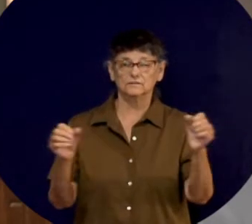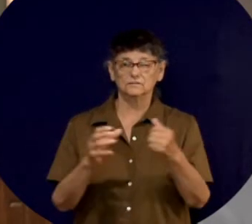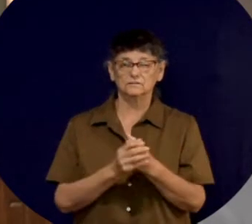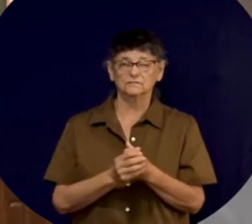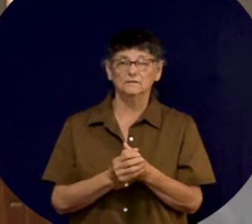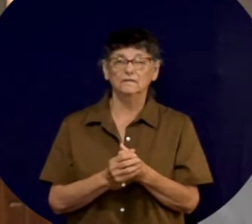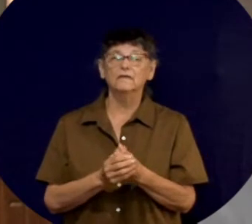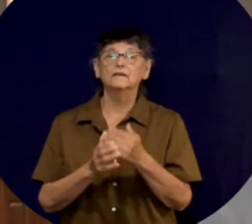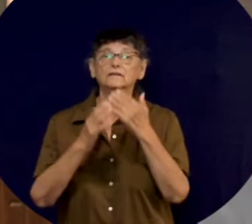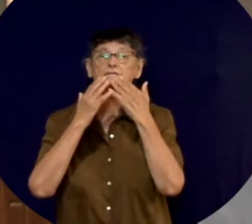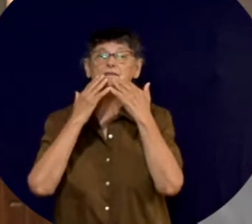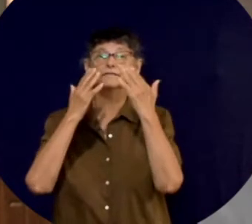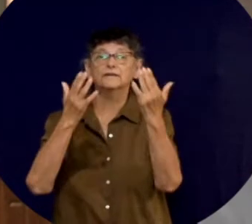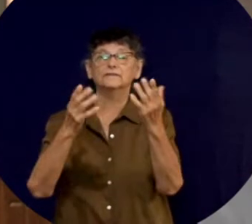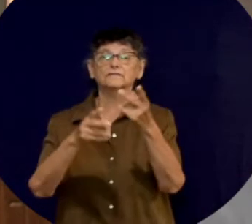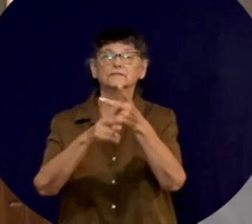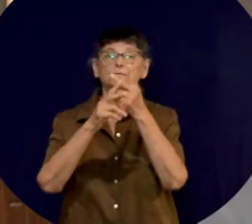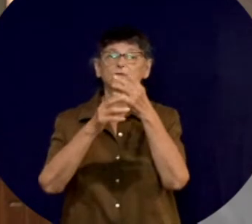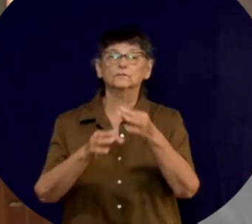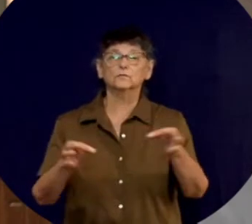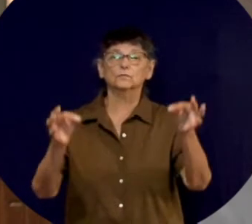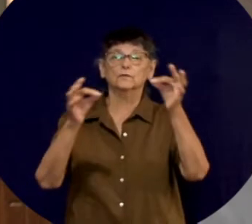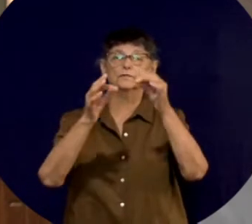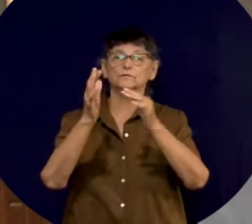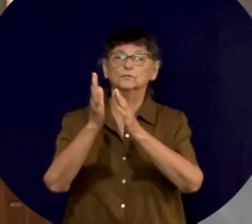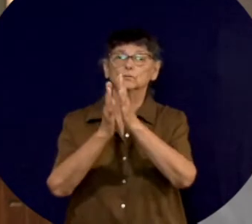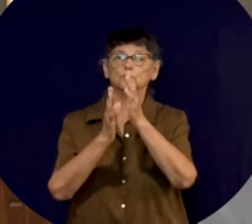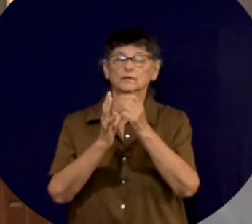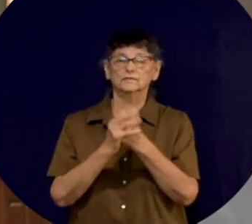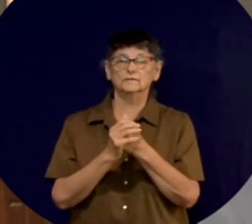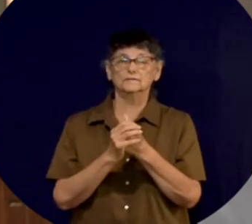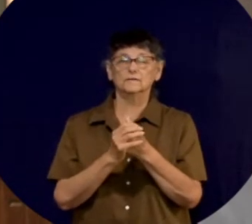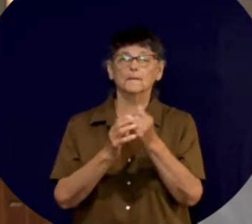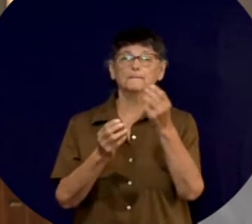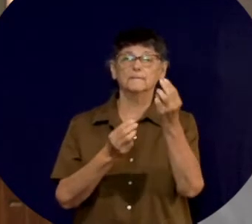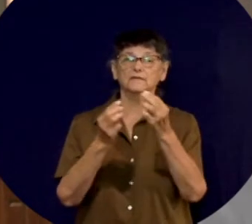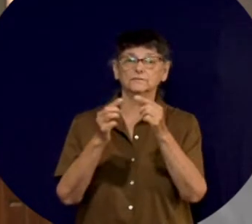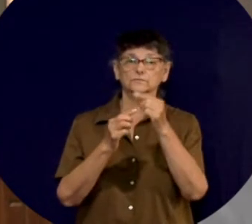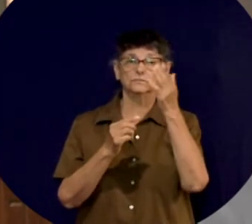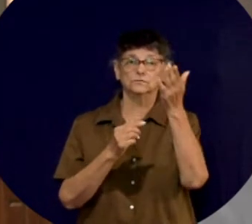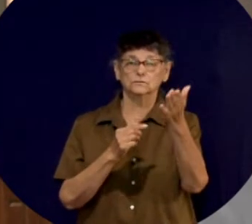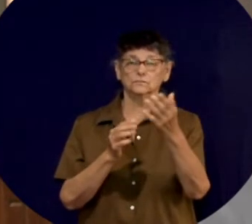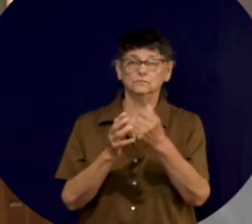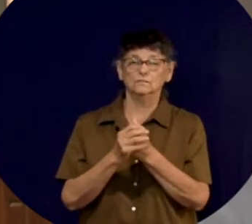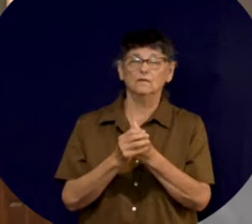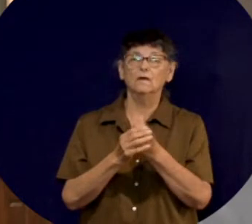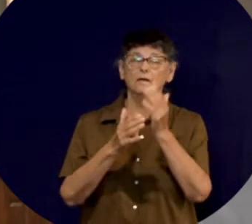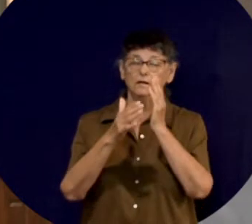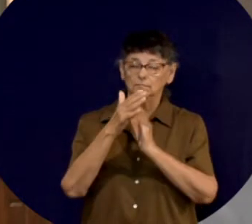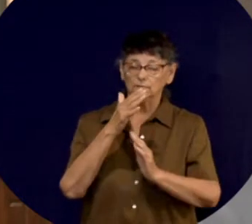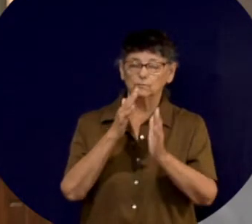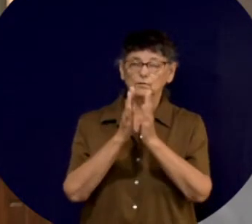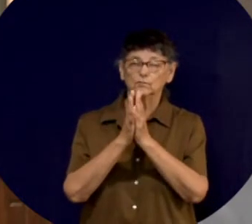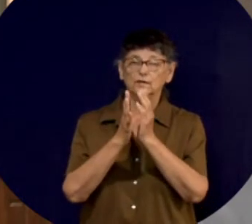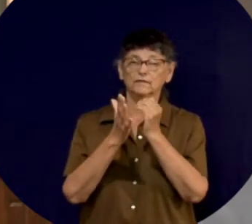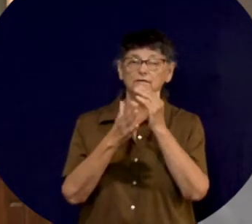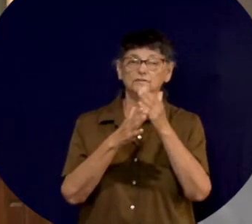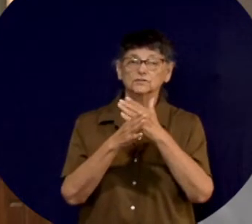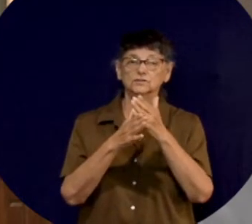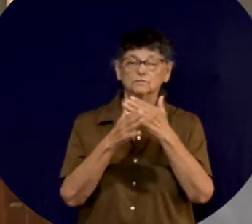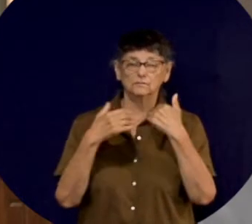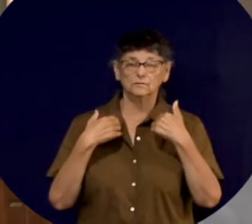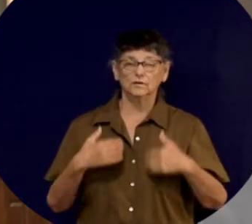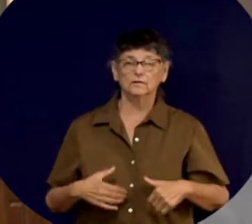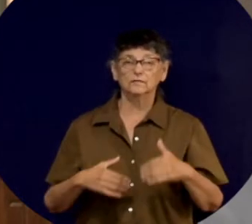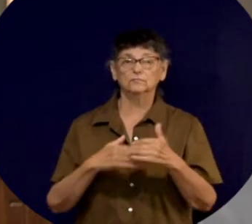salvation, giving thanks that you have held us worthy to be in your presence and minister to you. Humbly we pray that, partaking